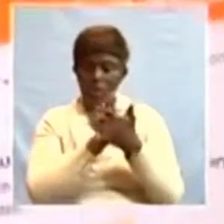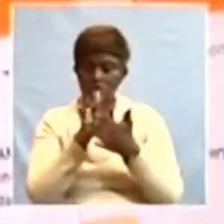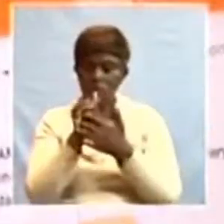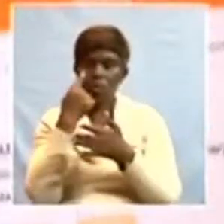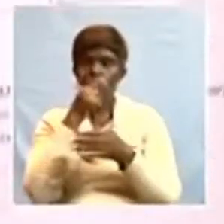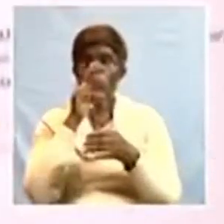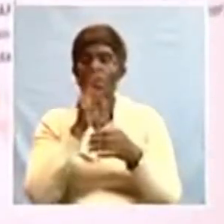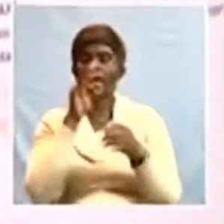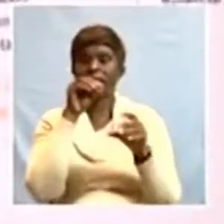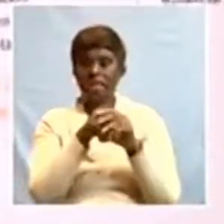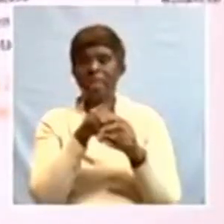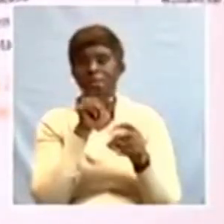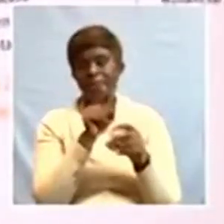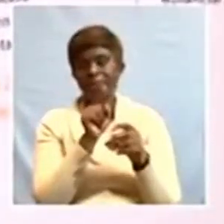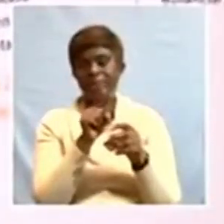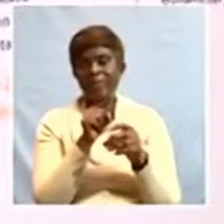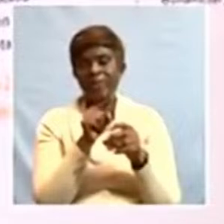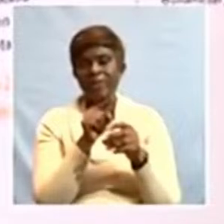the